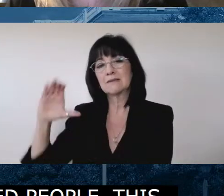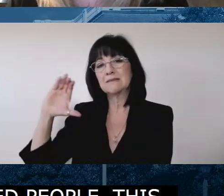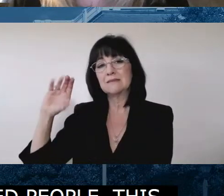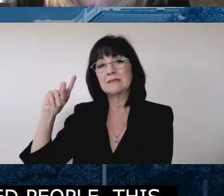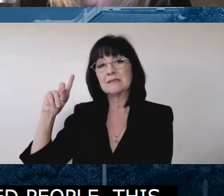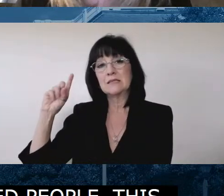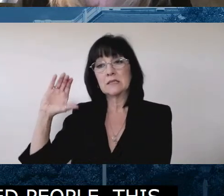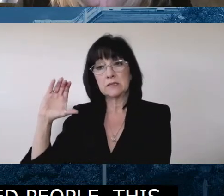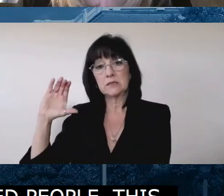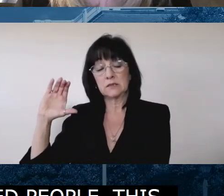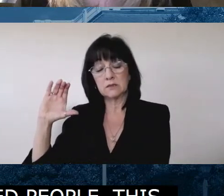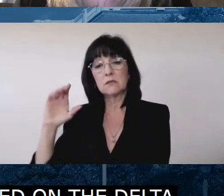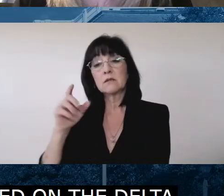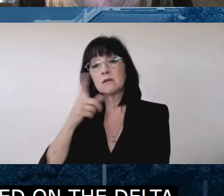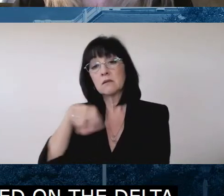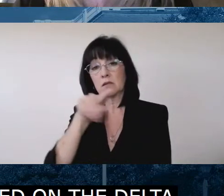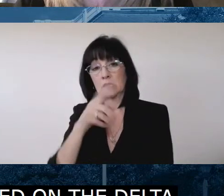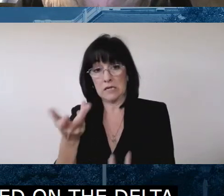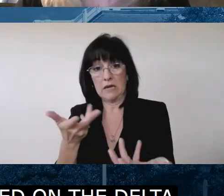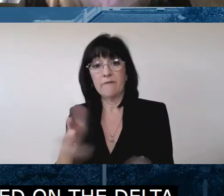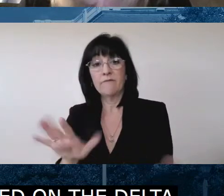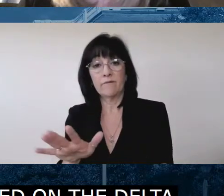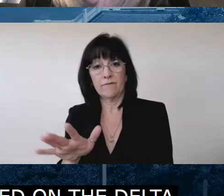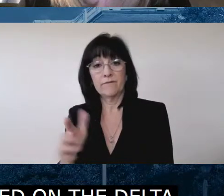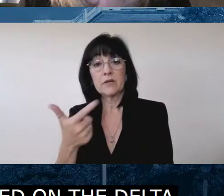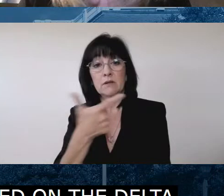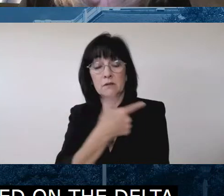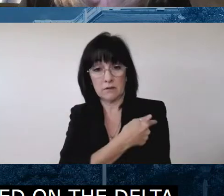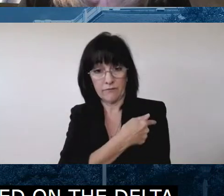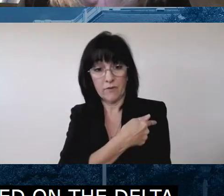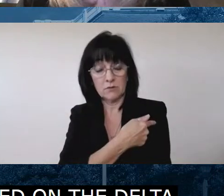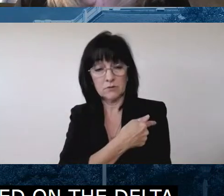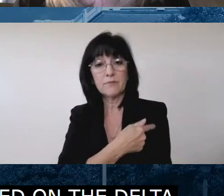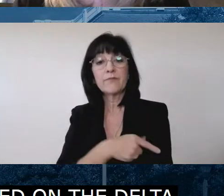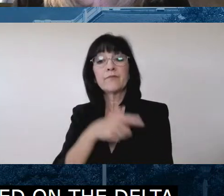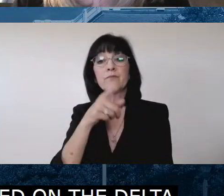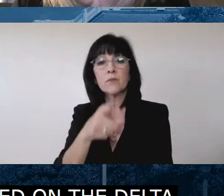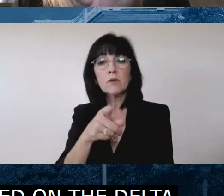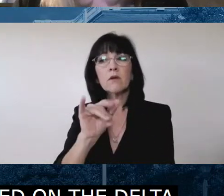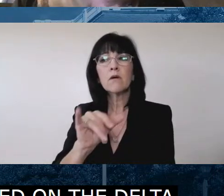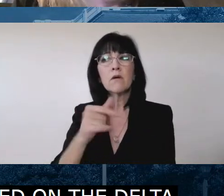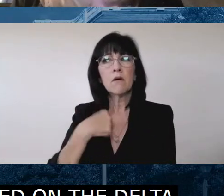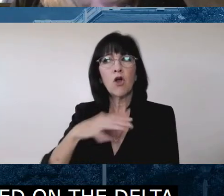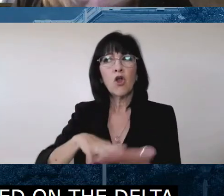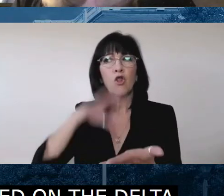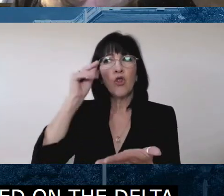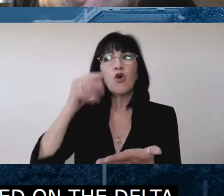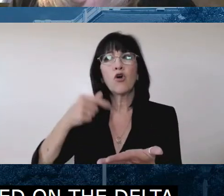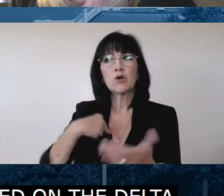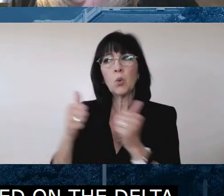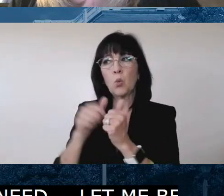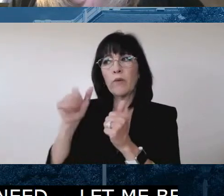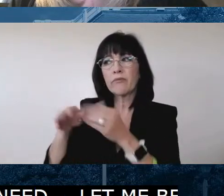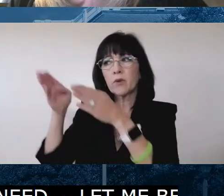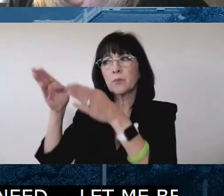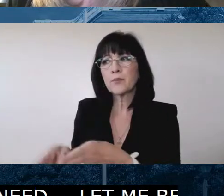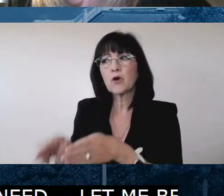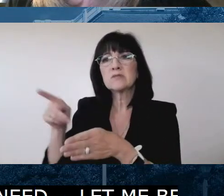have been exposed, you do not need, let me be clear about that. If you